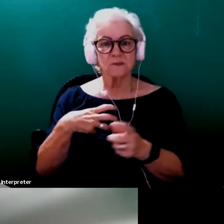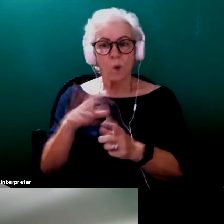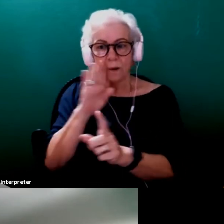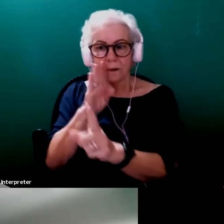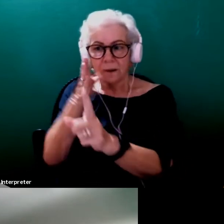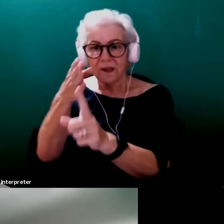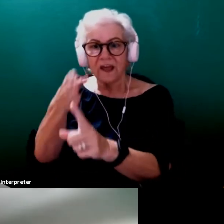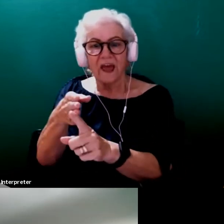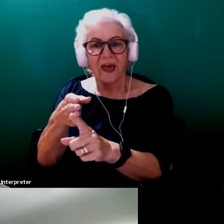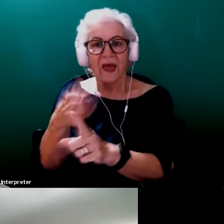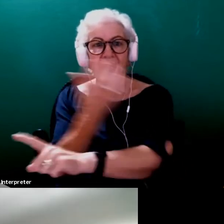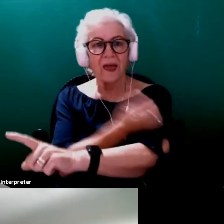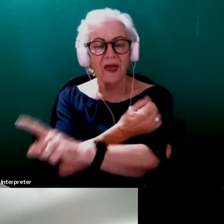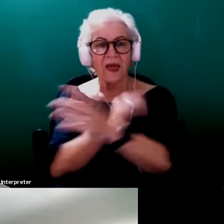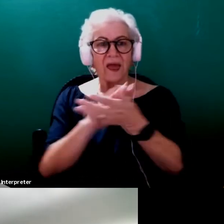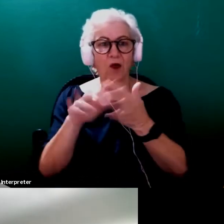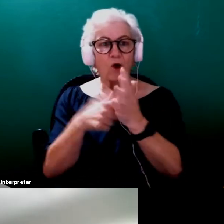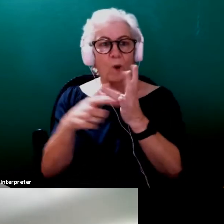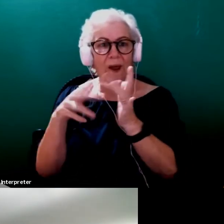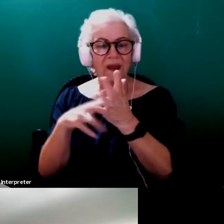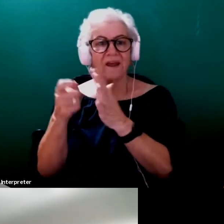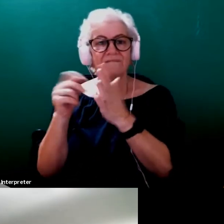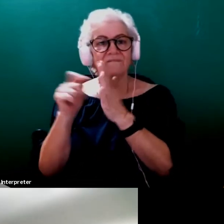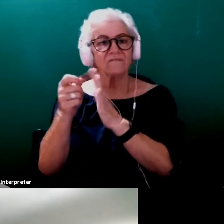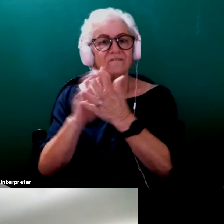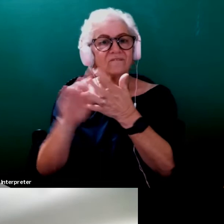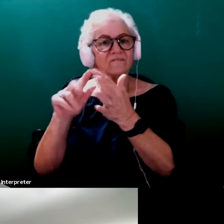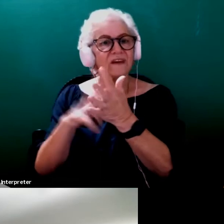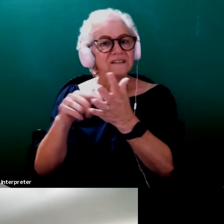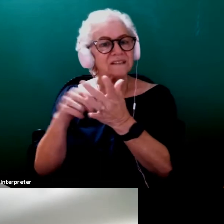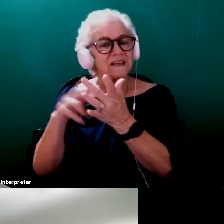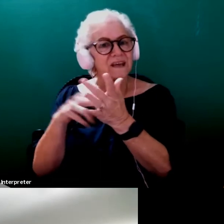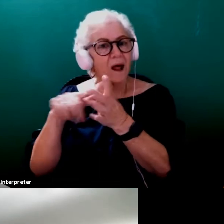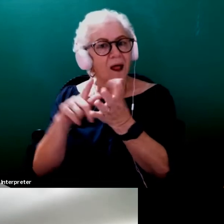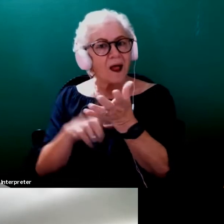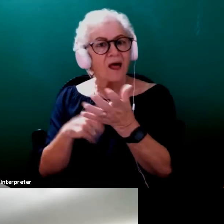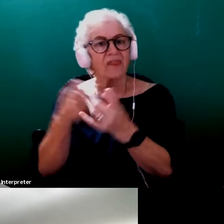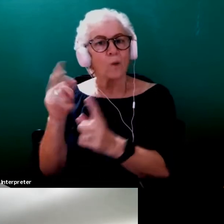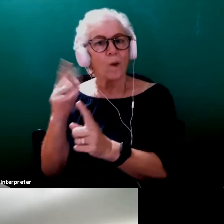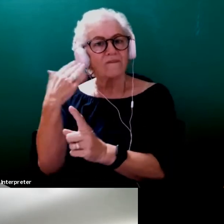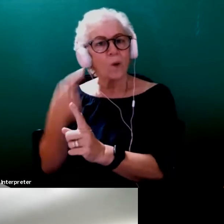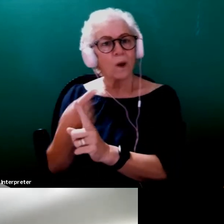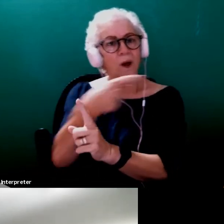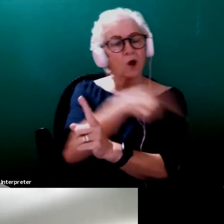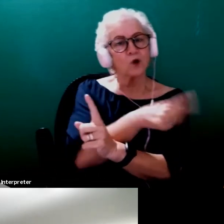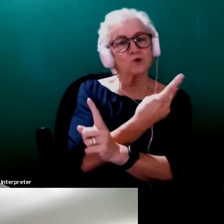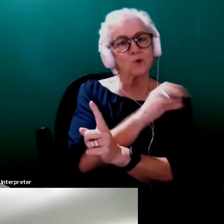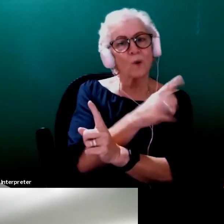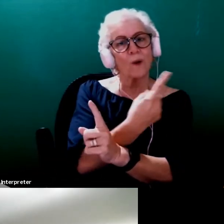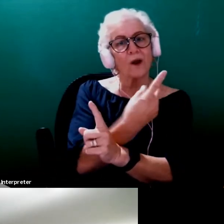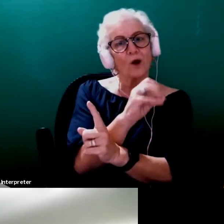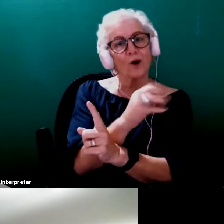than it was, say, back in 2010. And so I guess the horse is out of the barn.